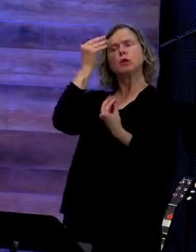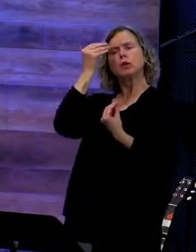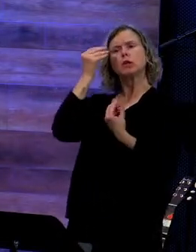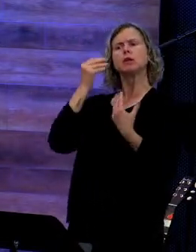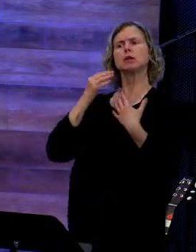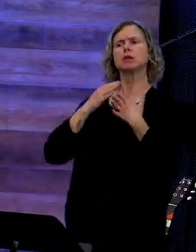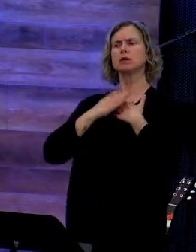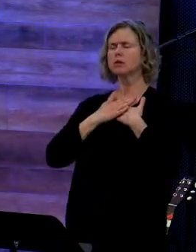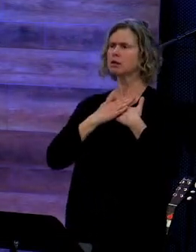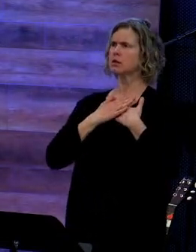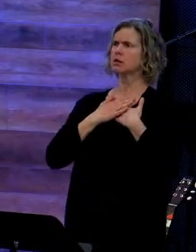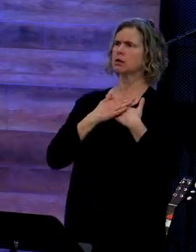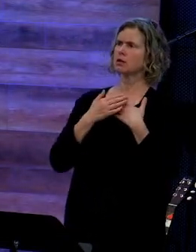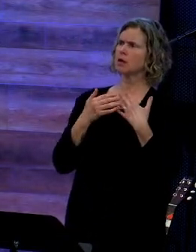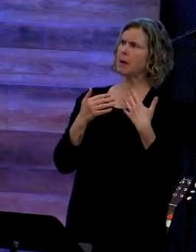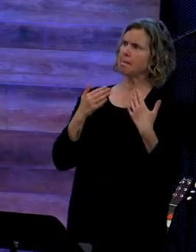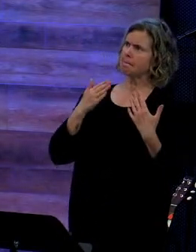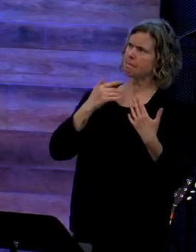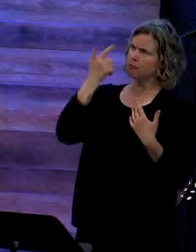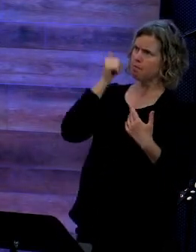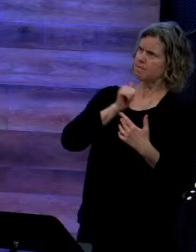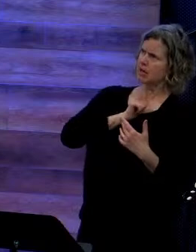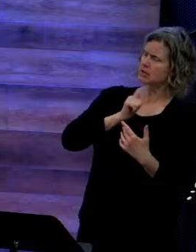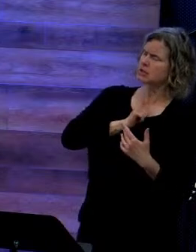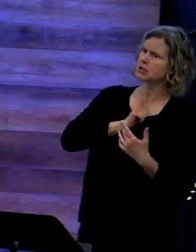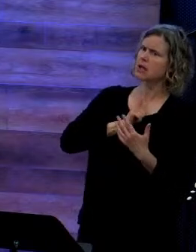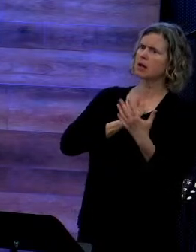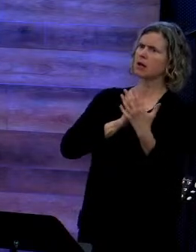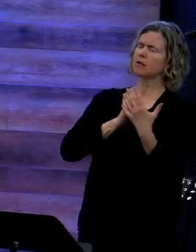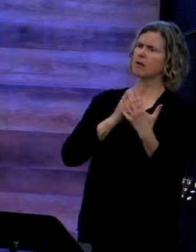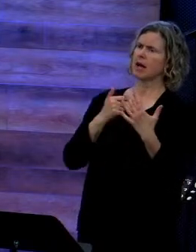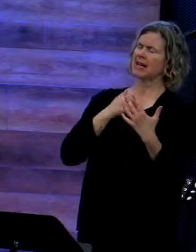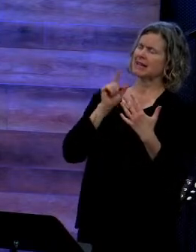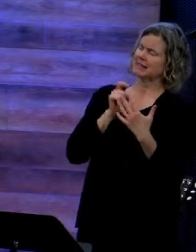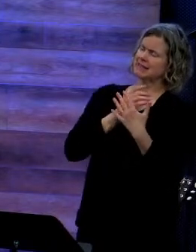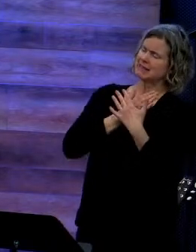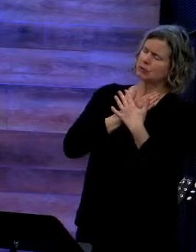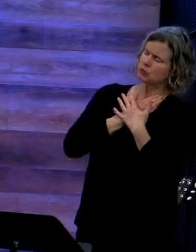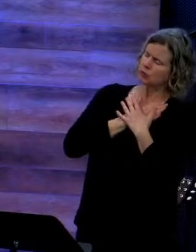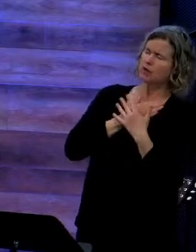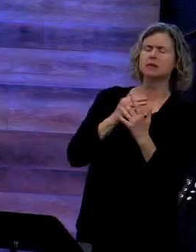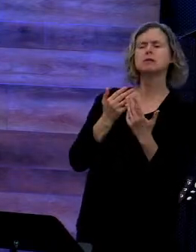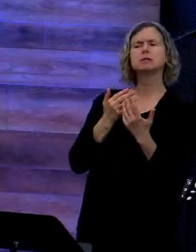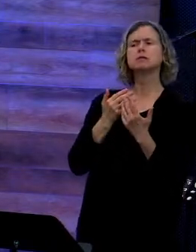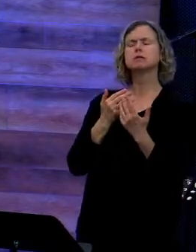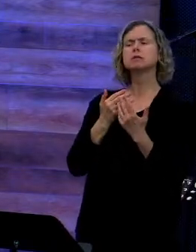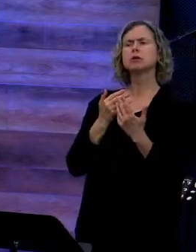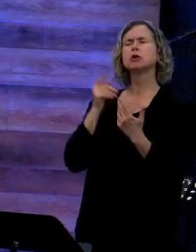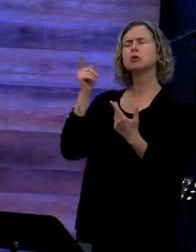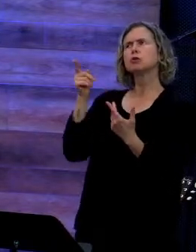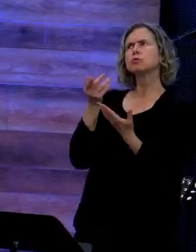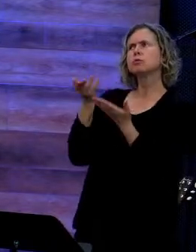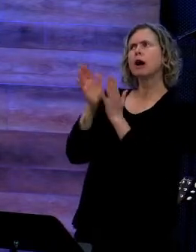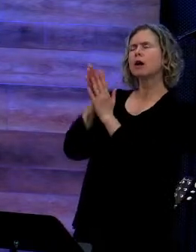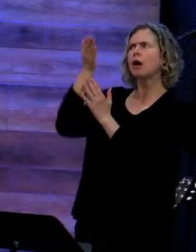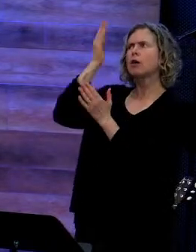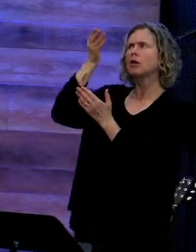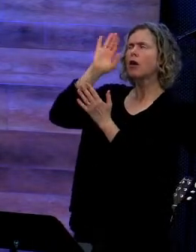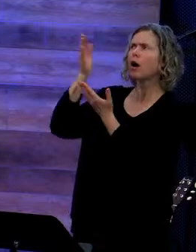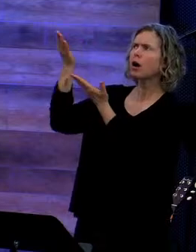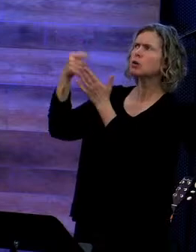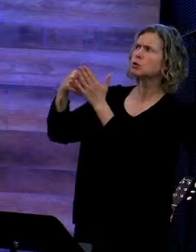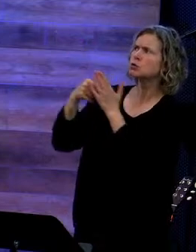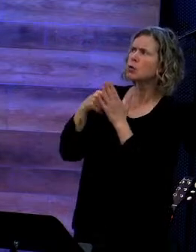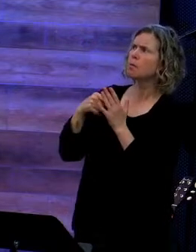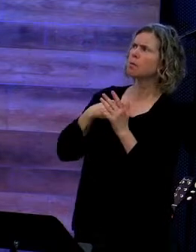me how I should rest, God. Show me the areas of my life where I'm caught in that hamster wheel of hurry. Show